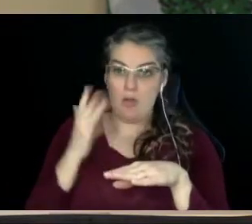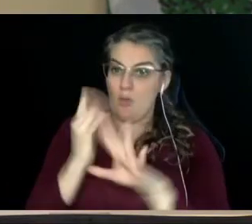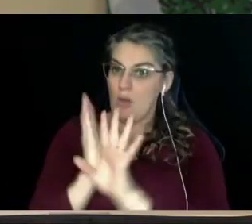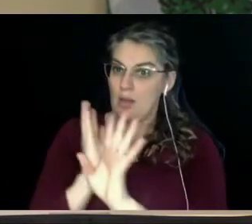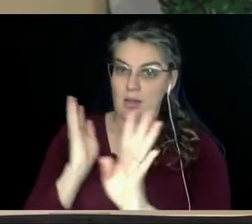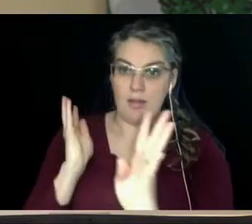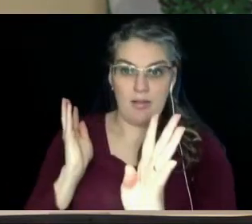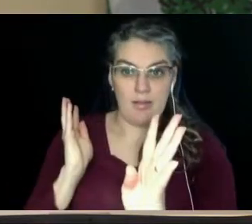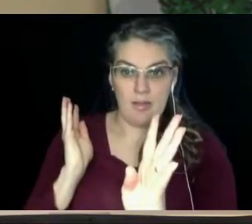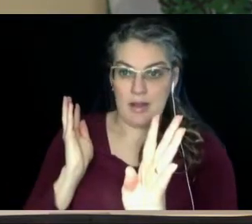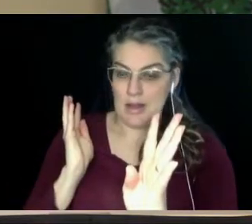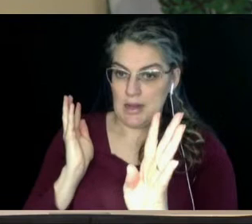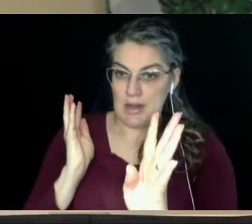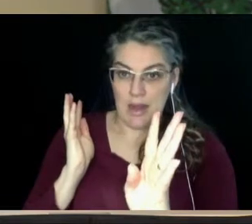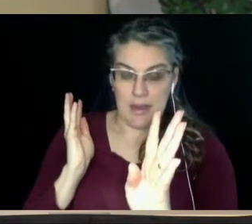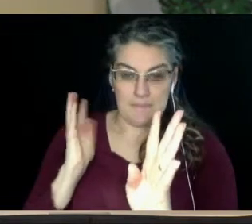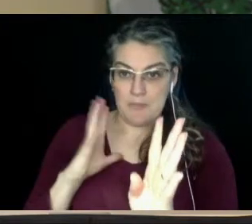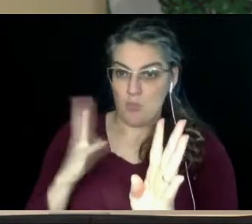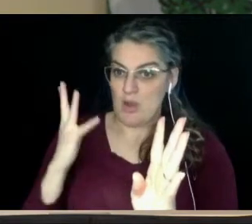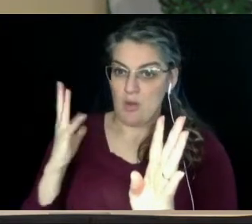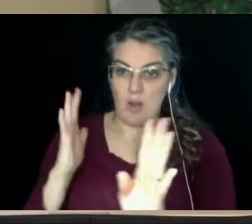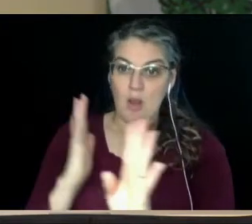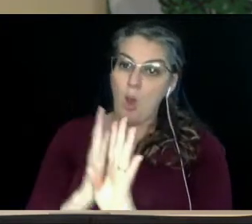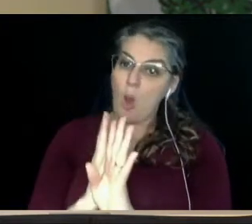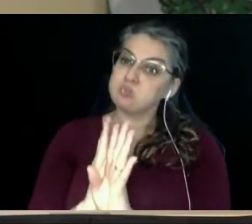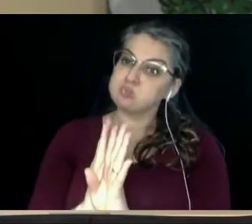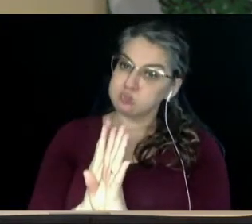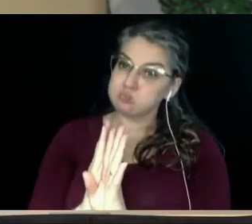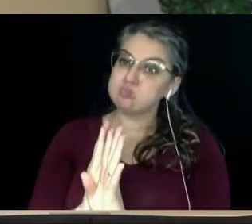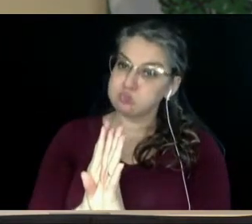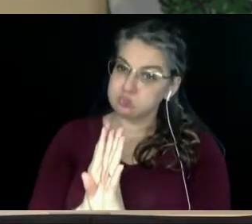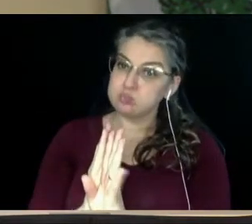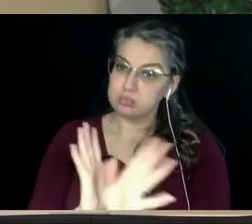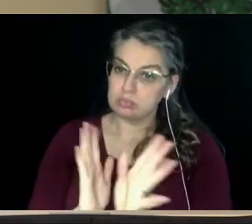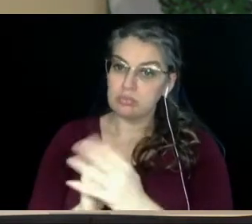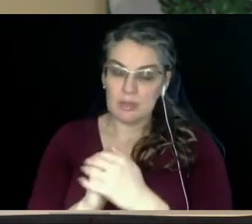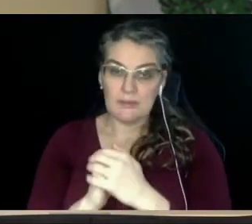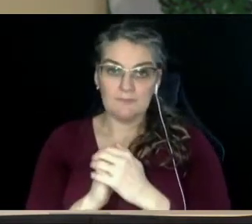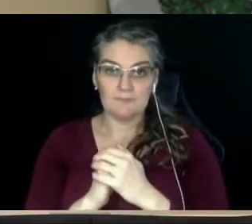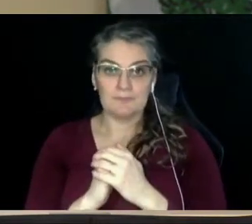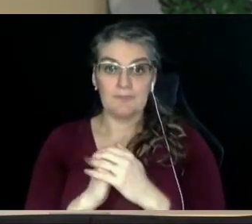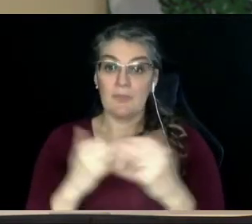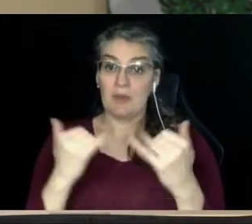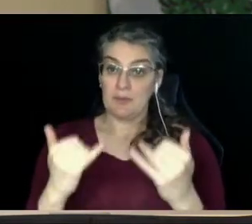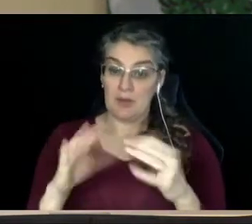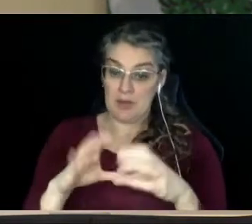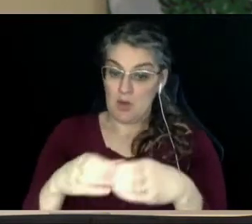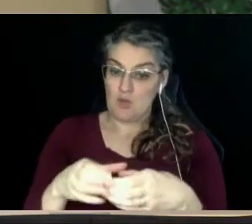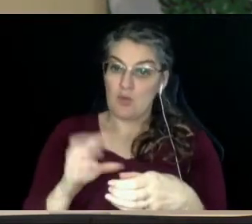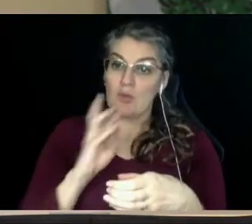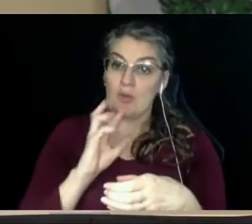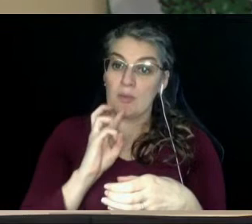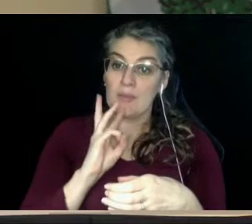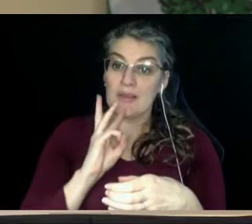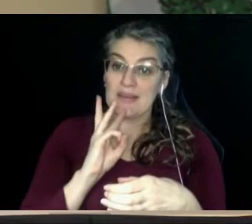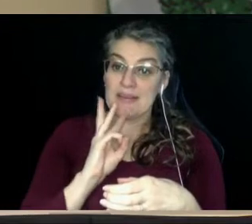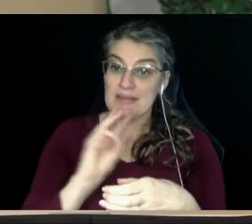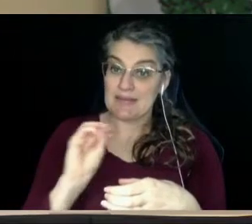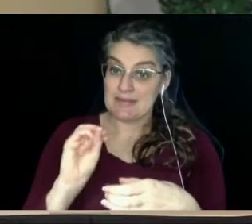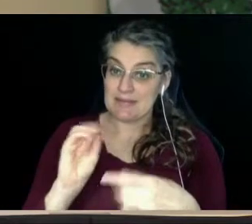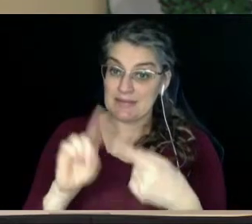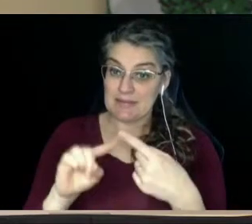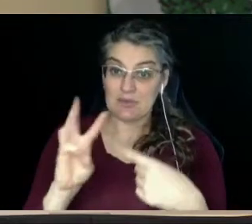clinic entrances. This week, we are booking individuals aged 60 to 64 based on birth